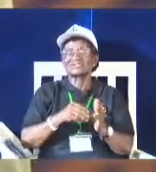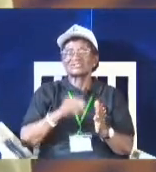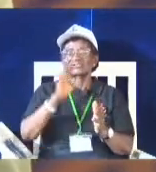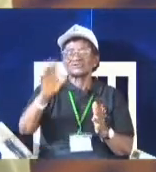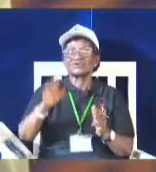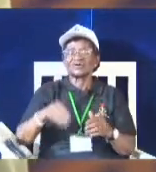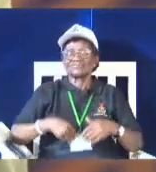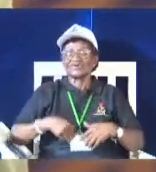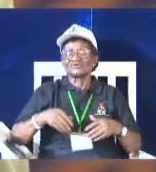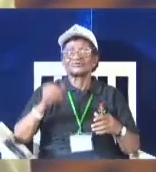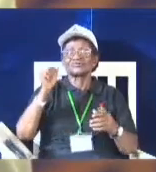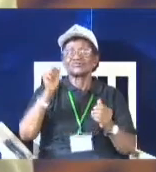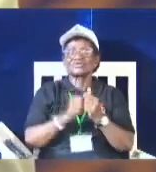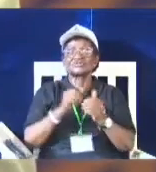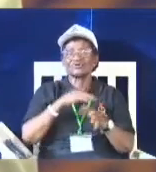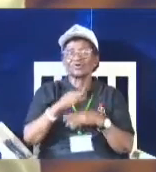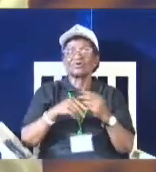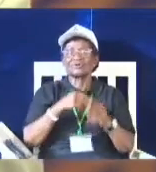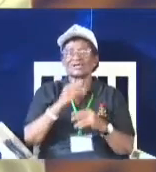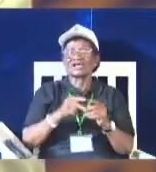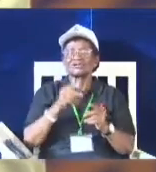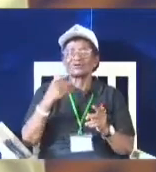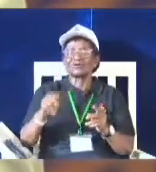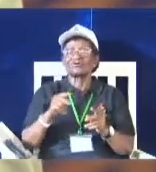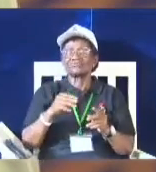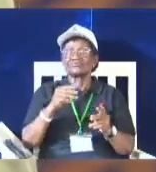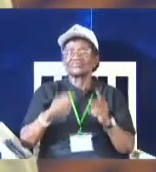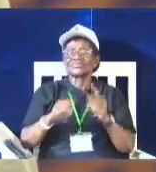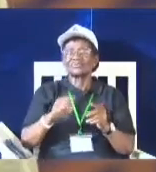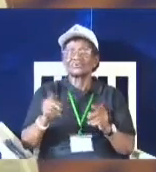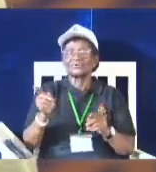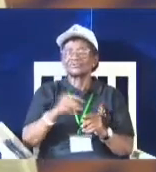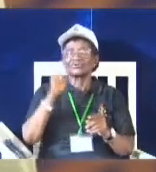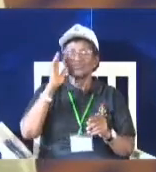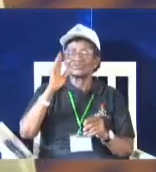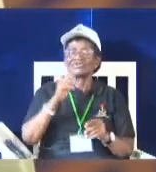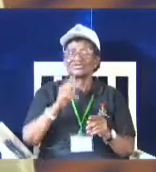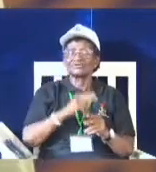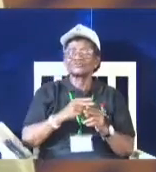with the wrong kind of people, you will soon become like them.